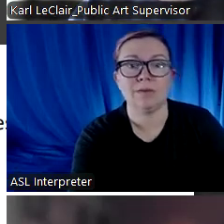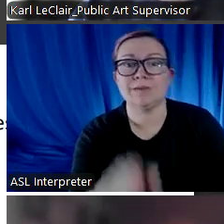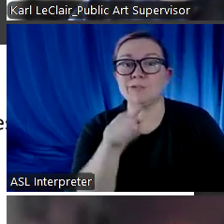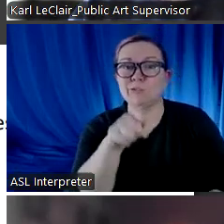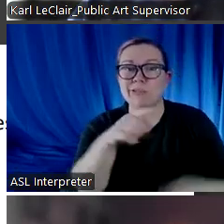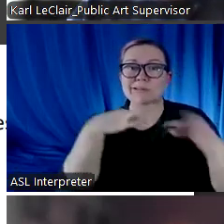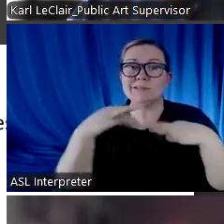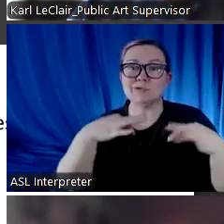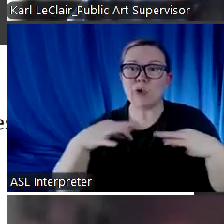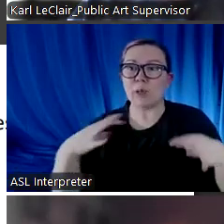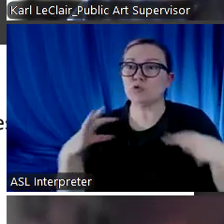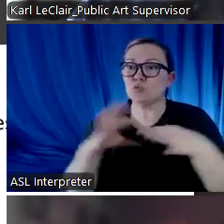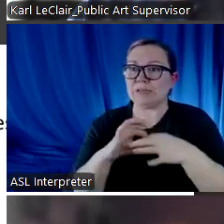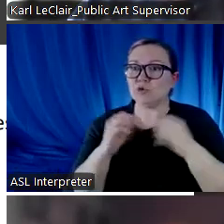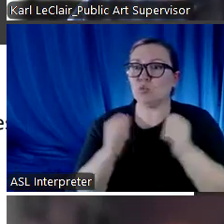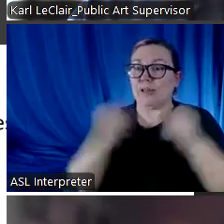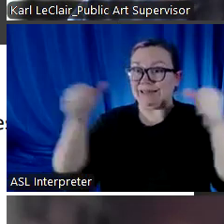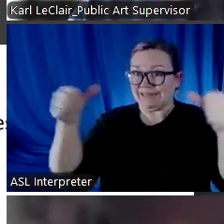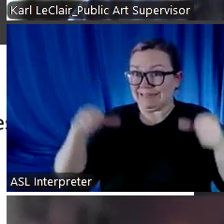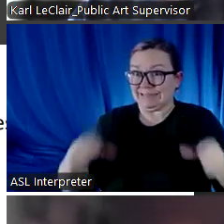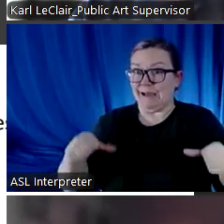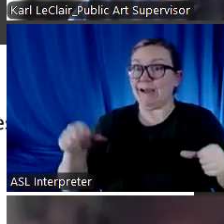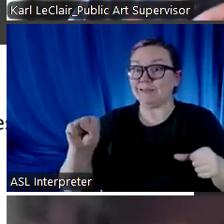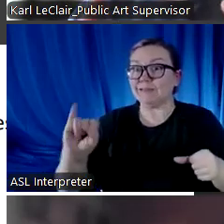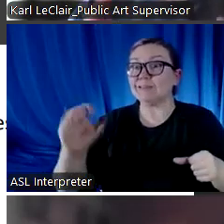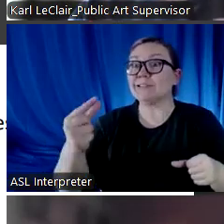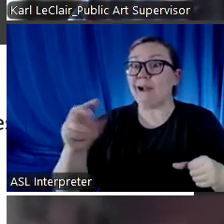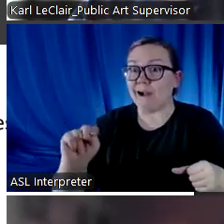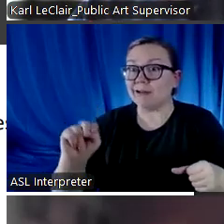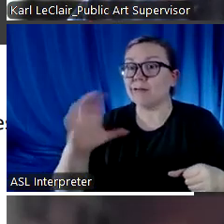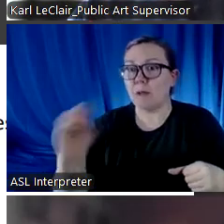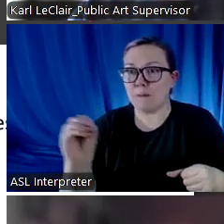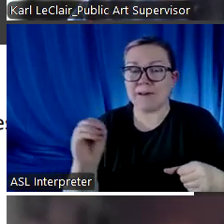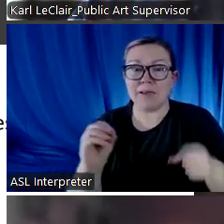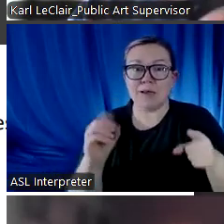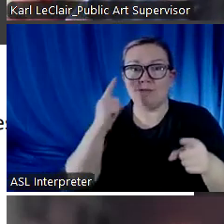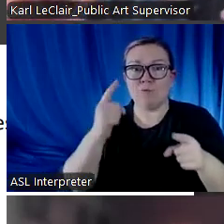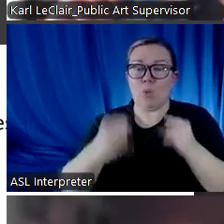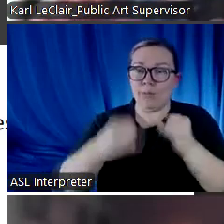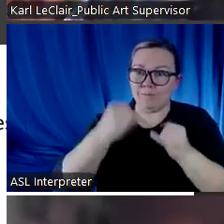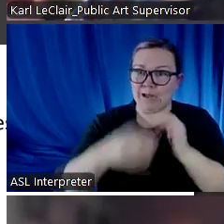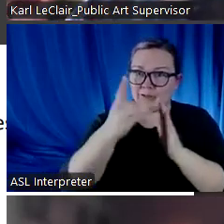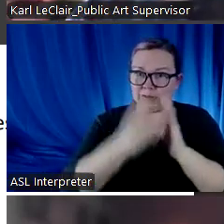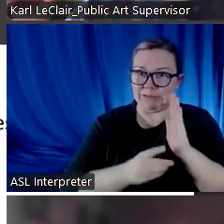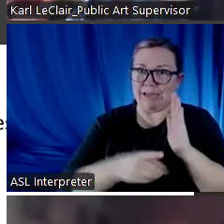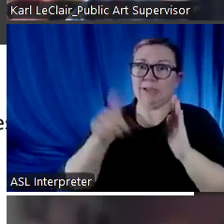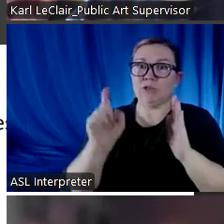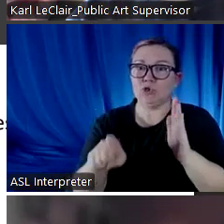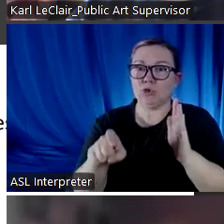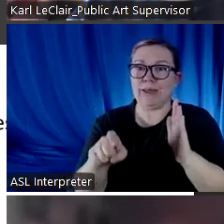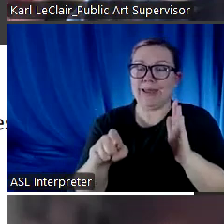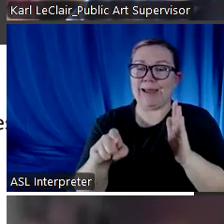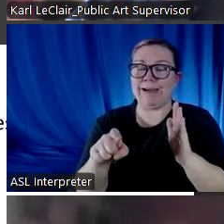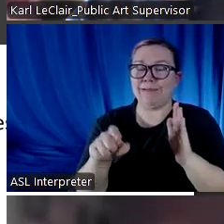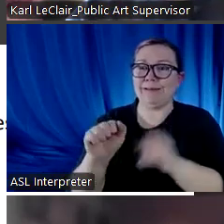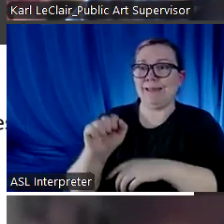And they said for the design of the final artwork, it should be designed in an aspect ratio